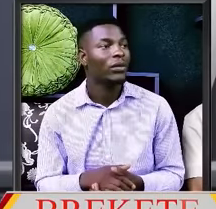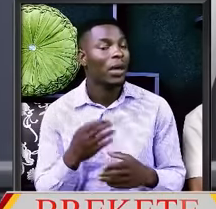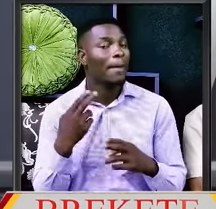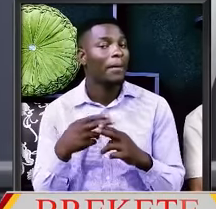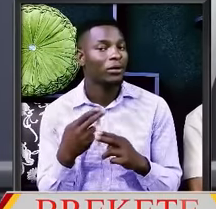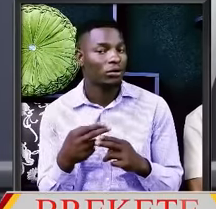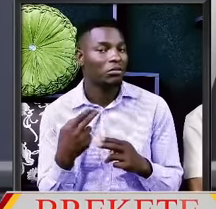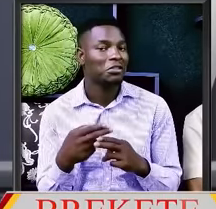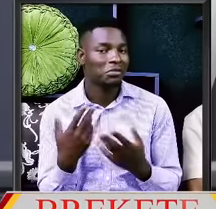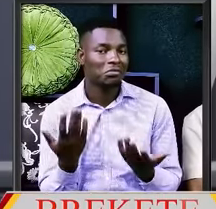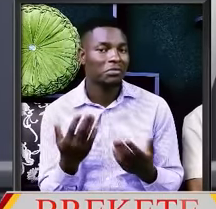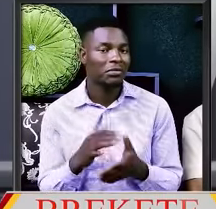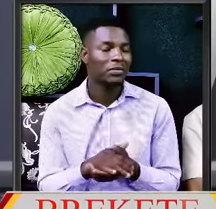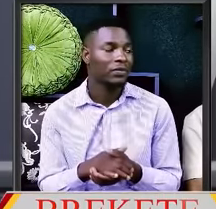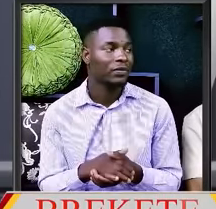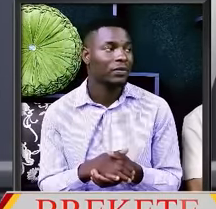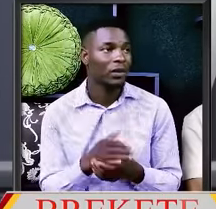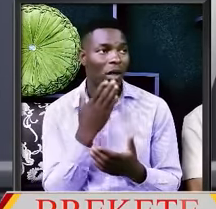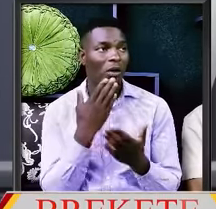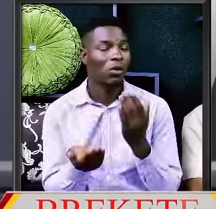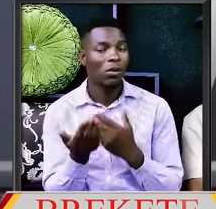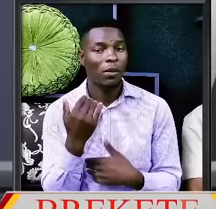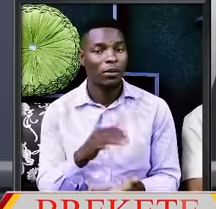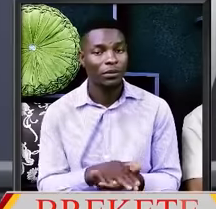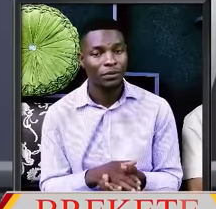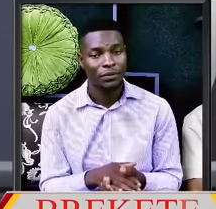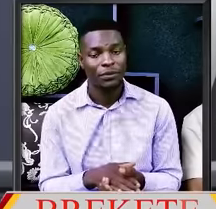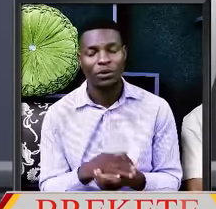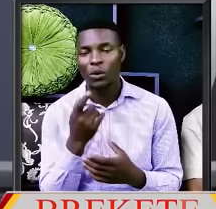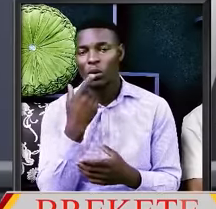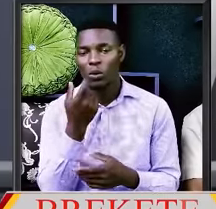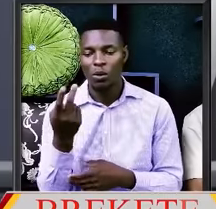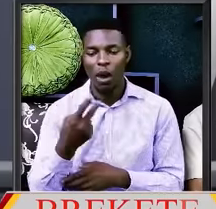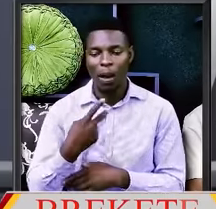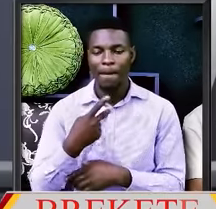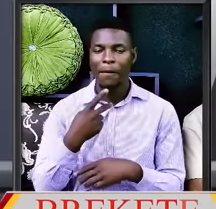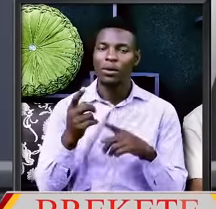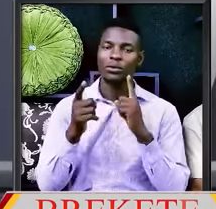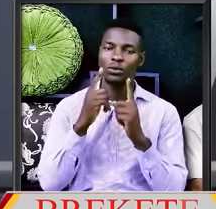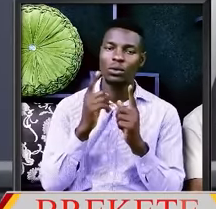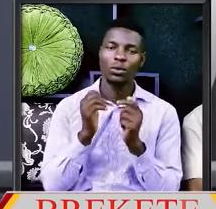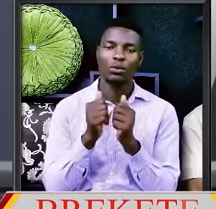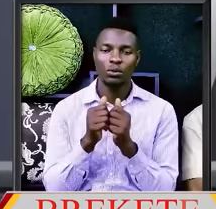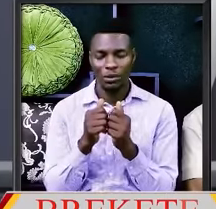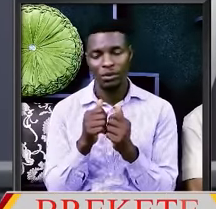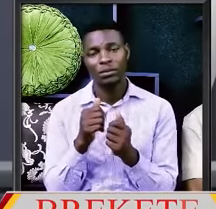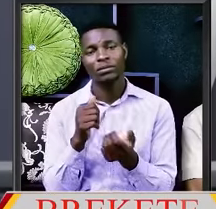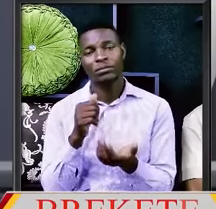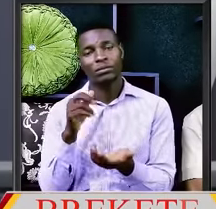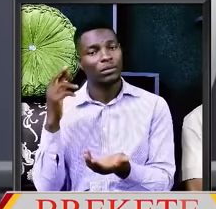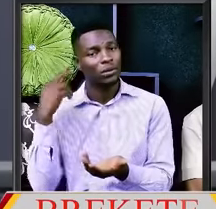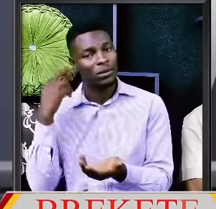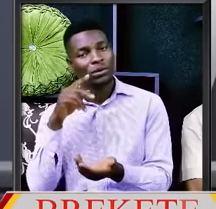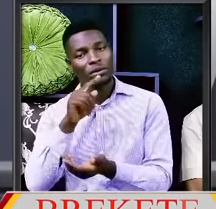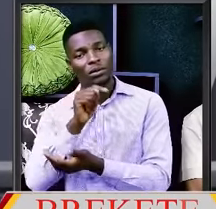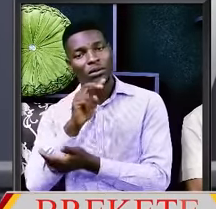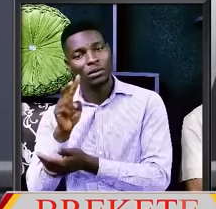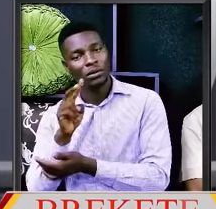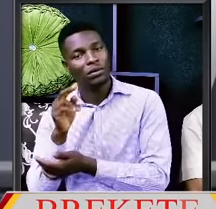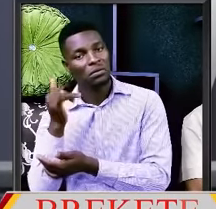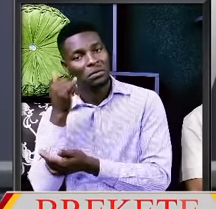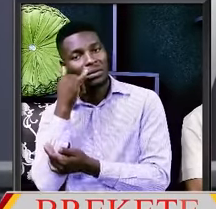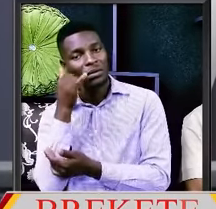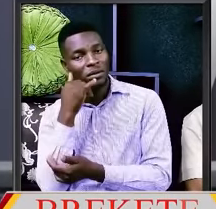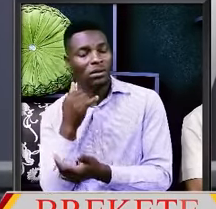Hello, good morning. Good morning. Yes, now who me and I'm Devano for radio and TV telephone? Oh, my